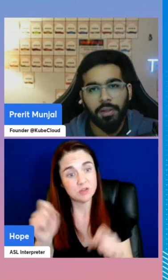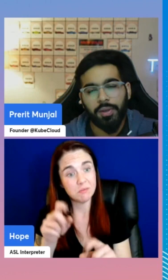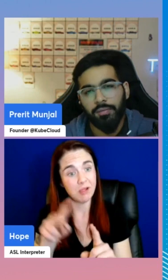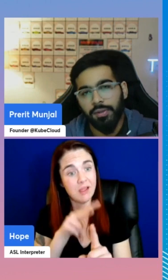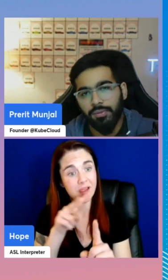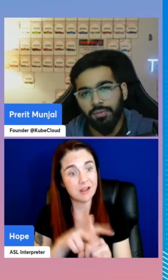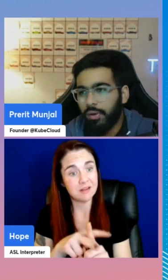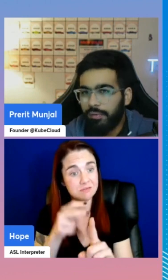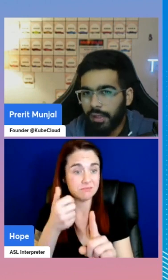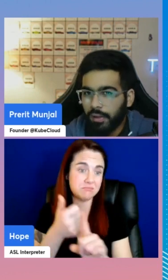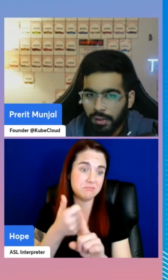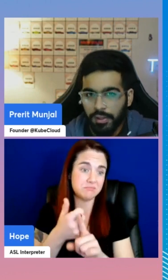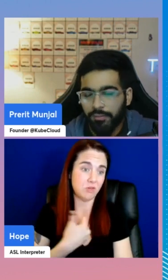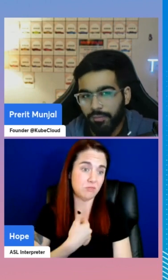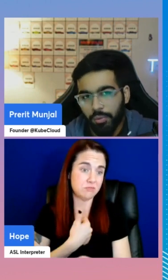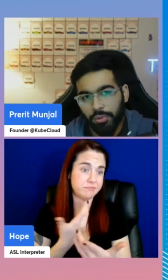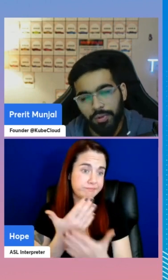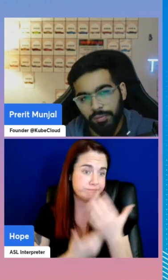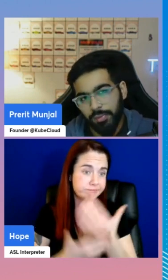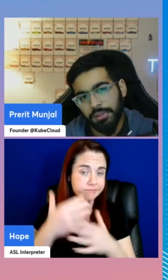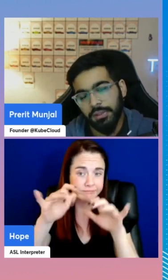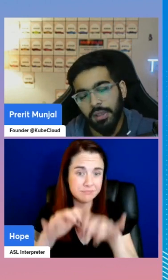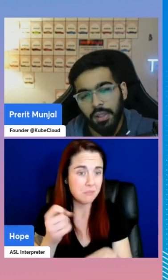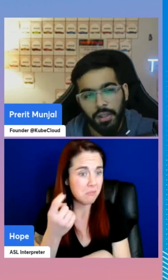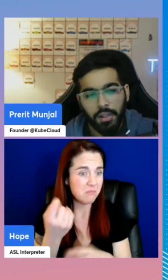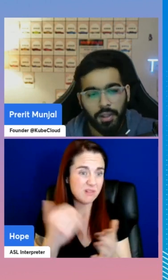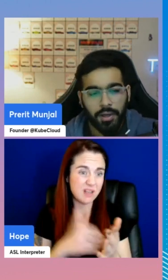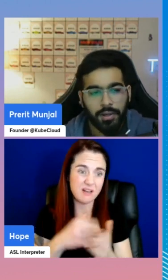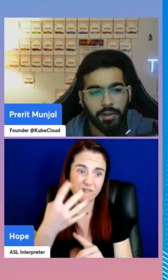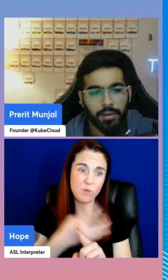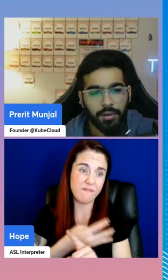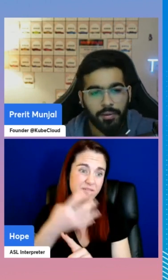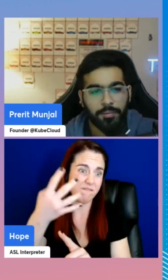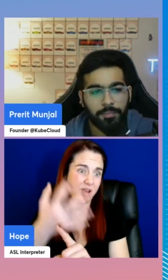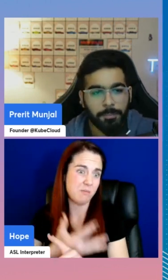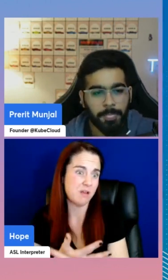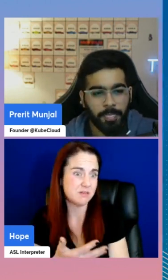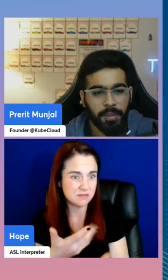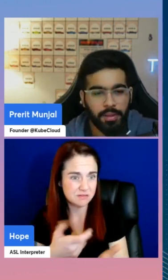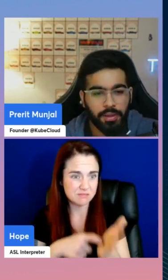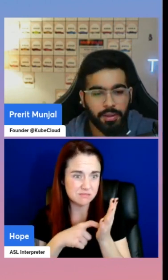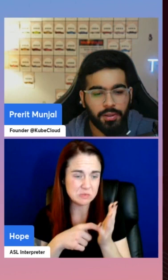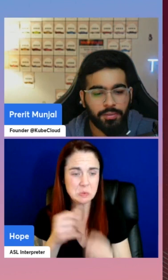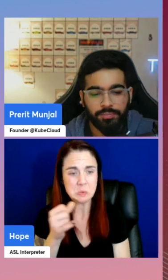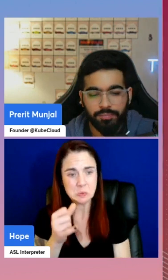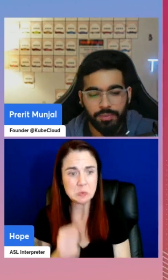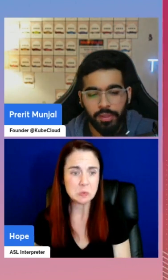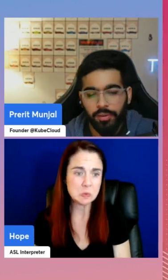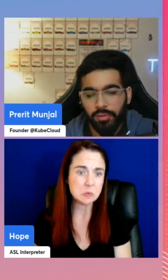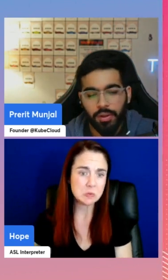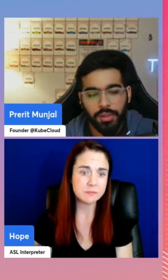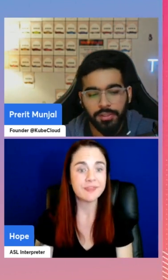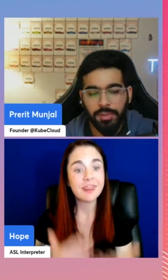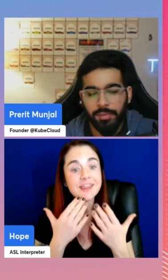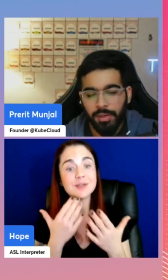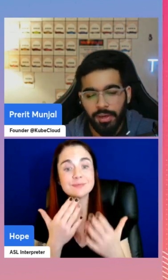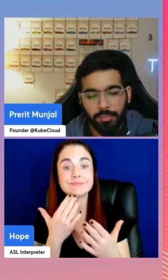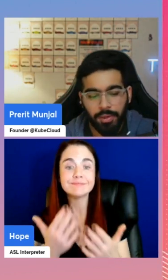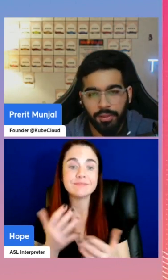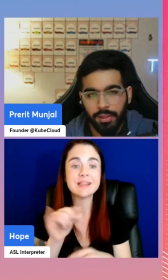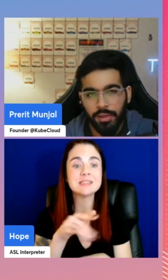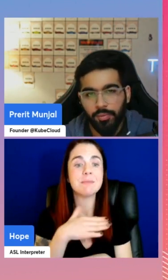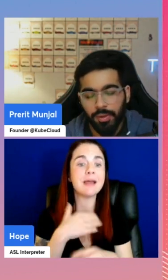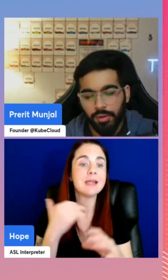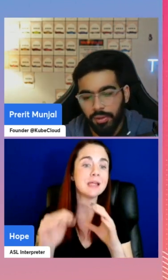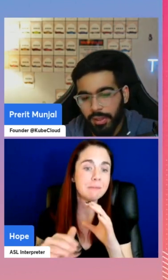applied manually. Okay, which would have taken again 4 to 5 months. And yeah, thank you. It's my email